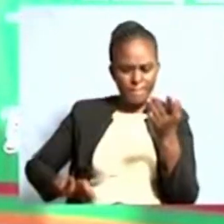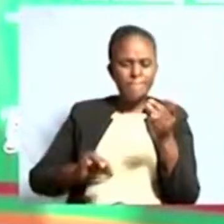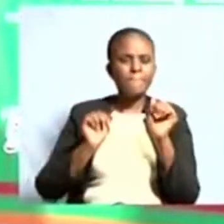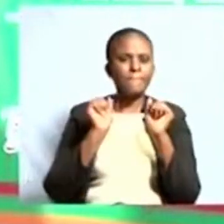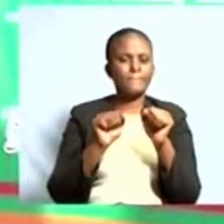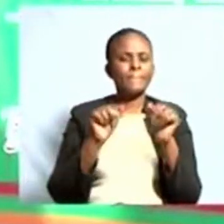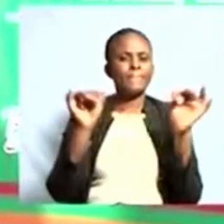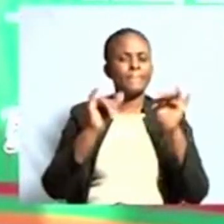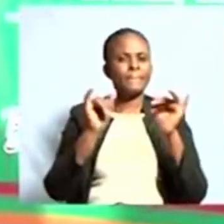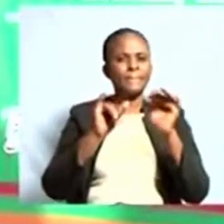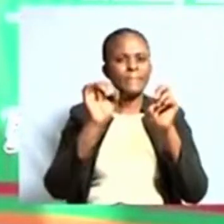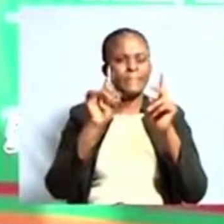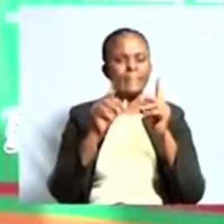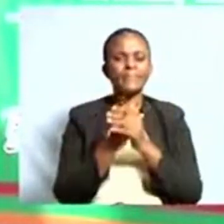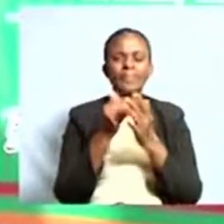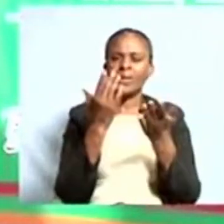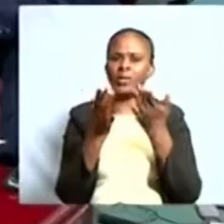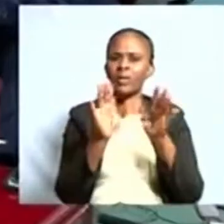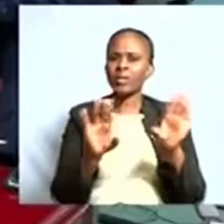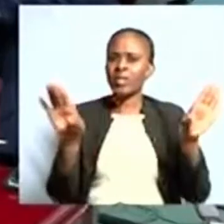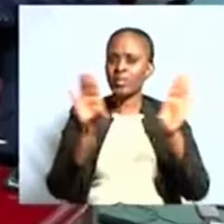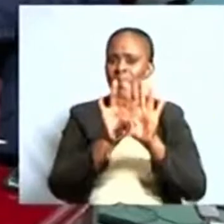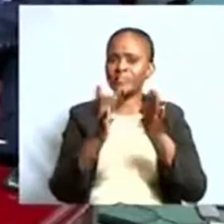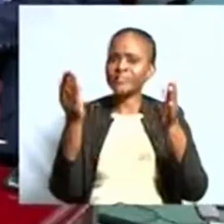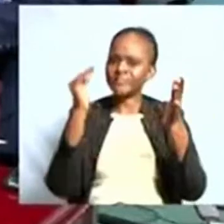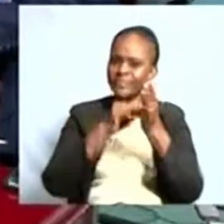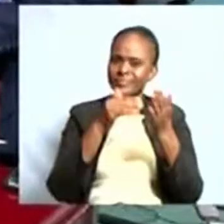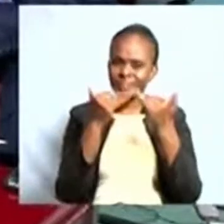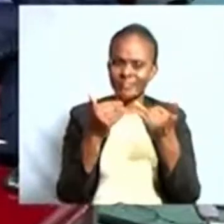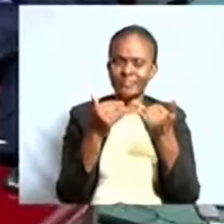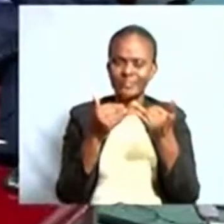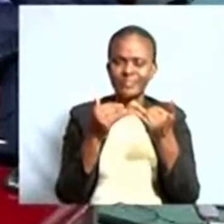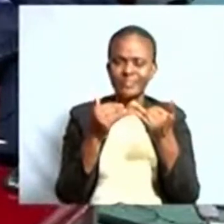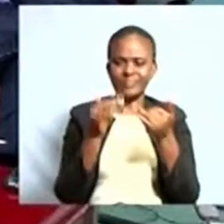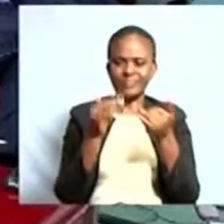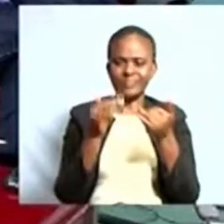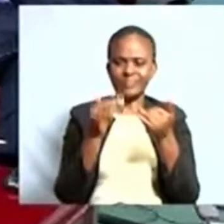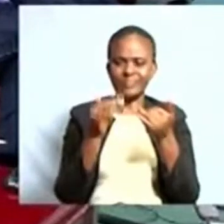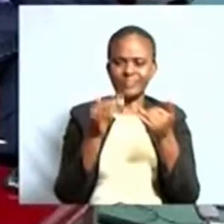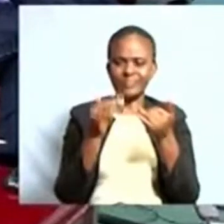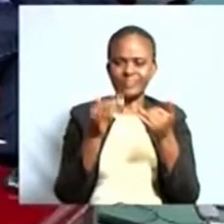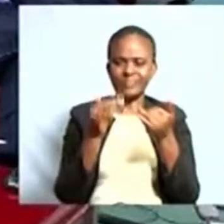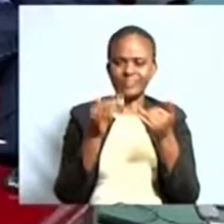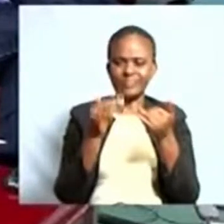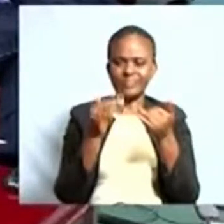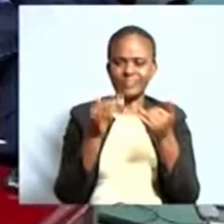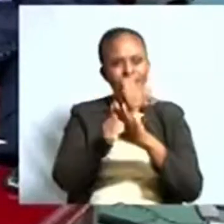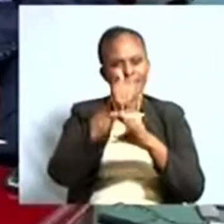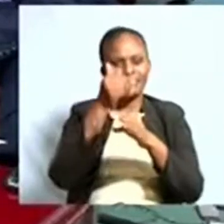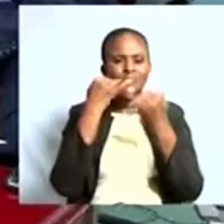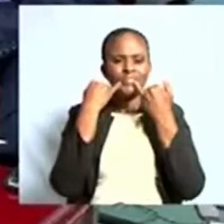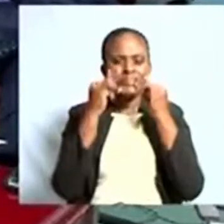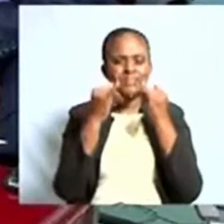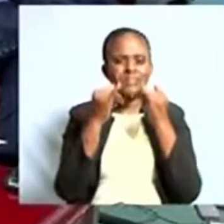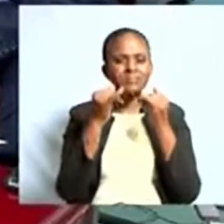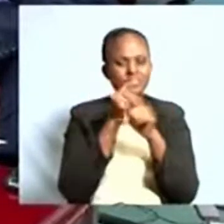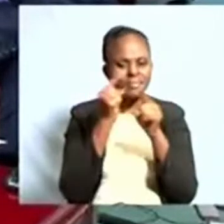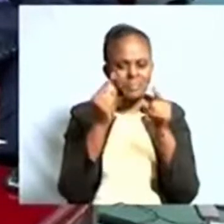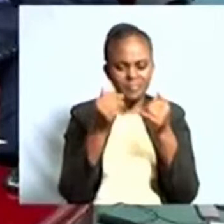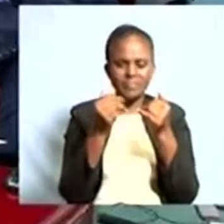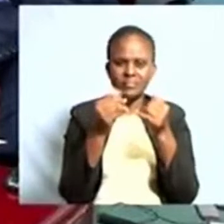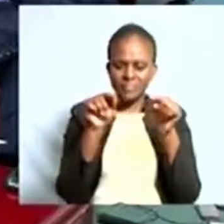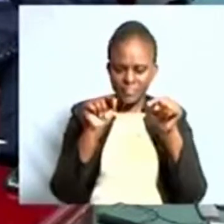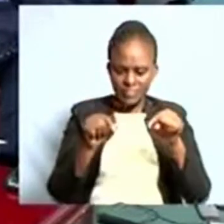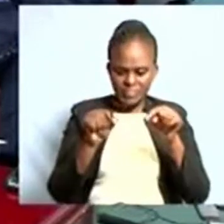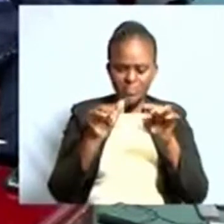Yeah. And maybe in closing yet again now, your concentration earlier, you did indicate that you are just situated here